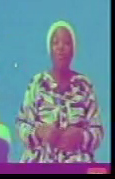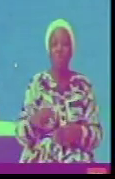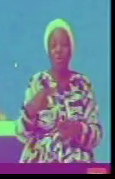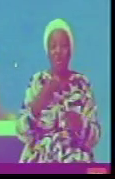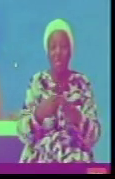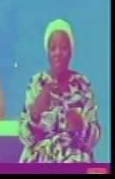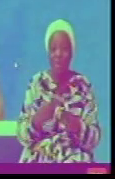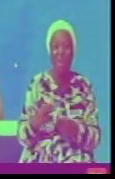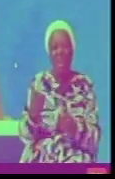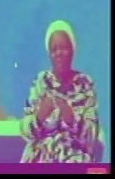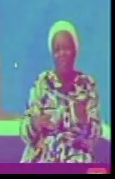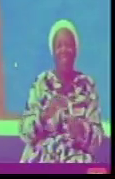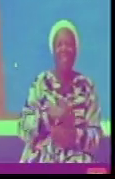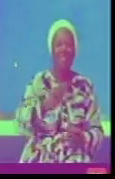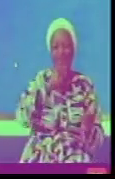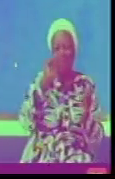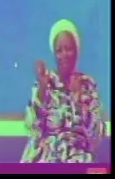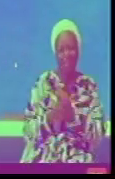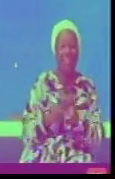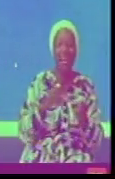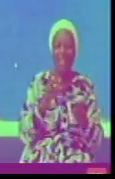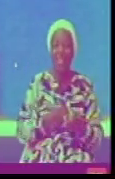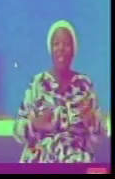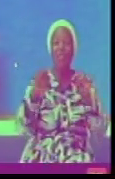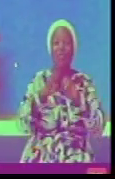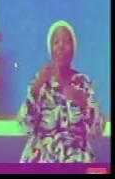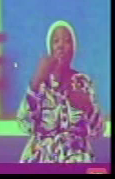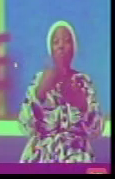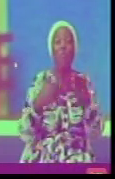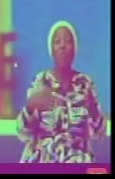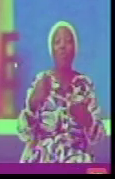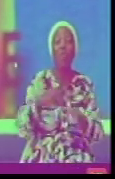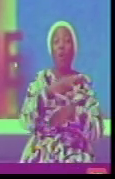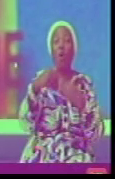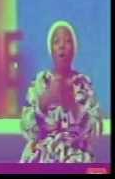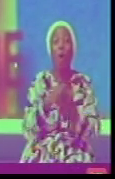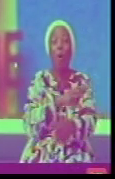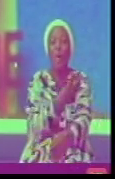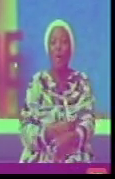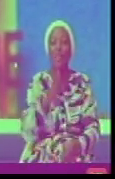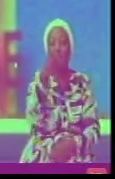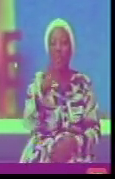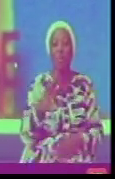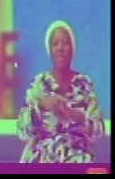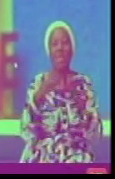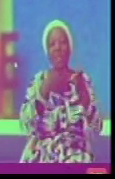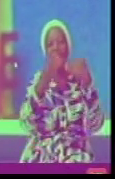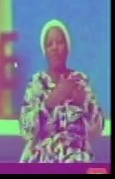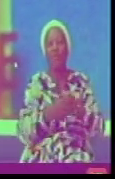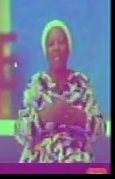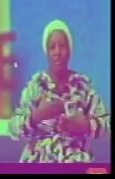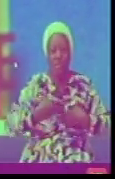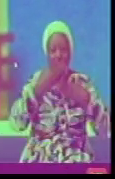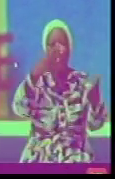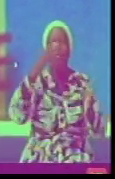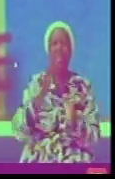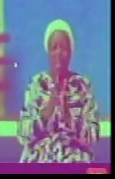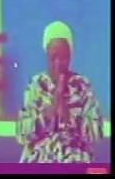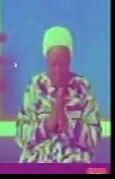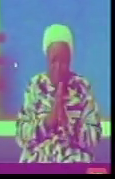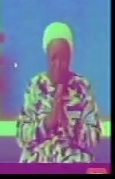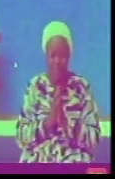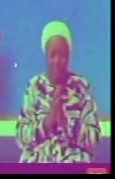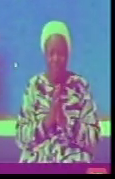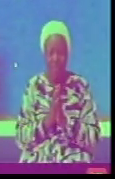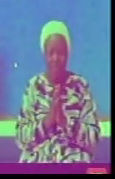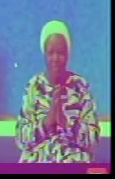status, your stage, your identity, everything is changed, even in the sight of